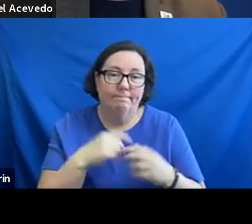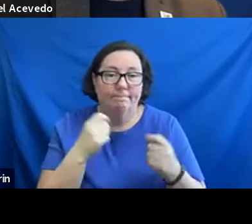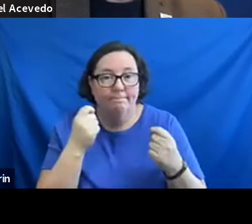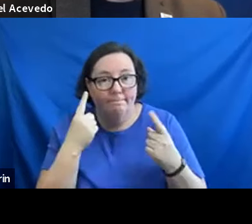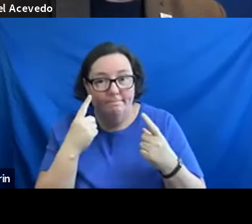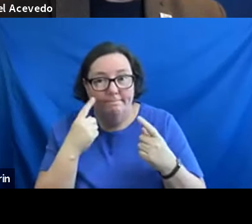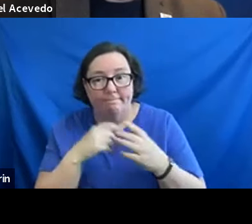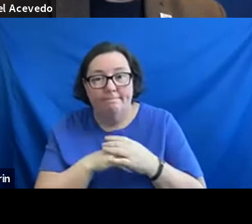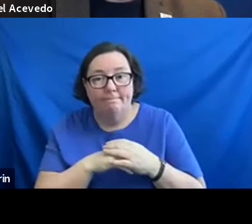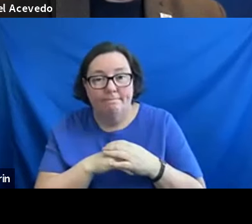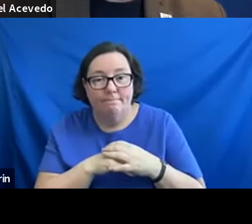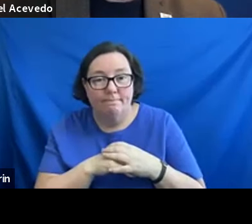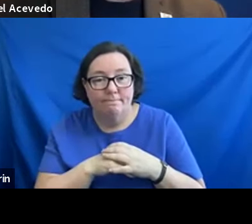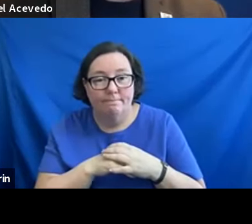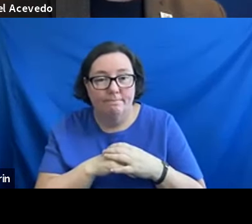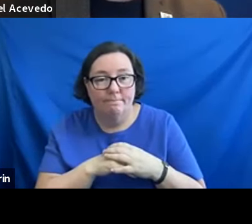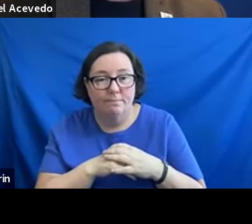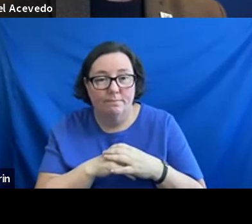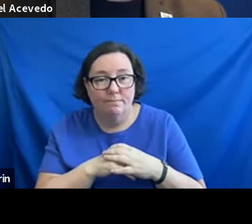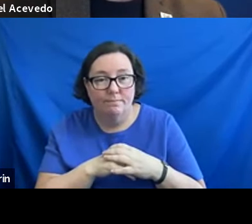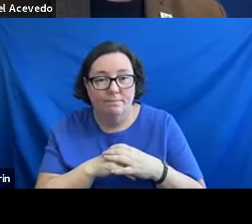understanding that just